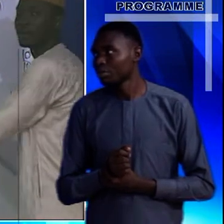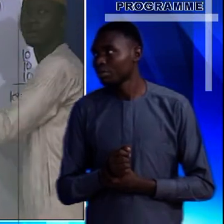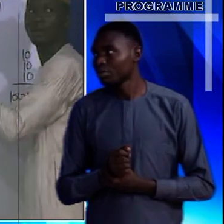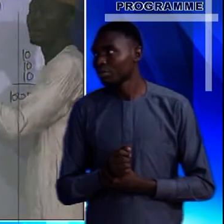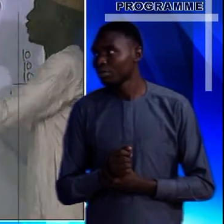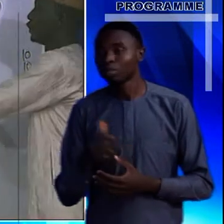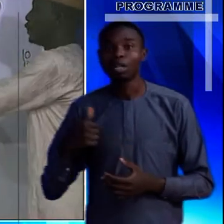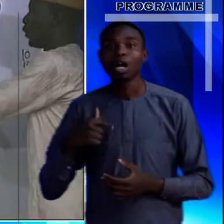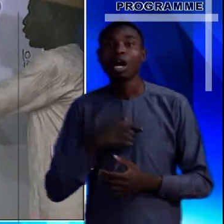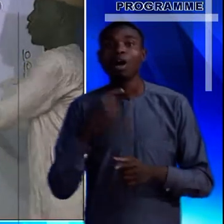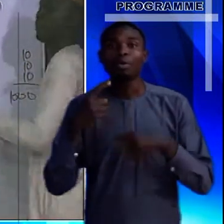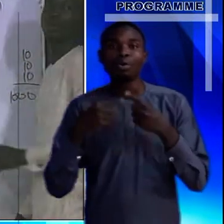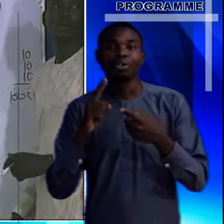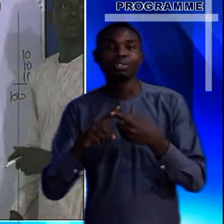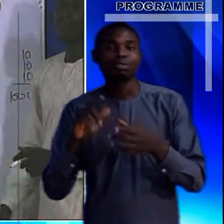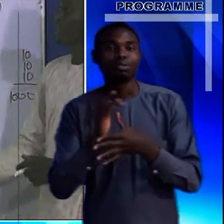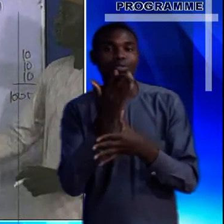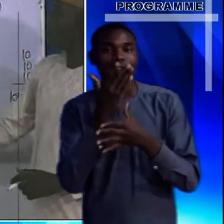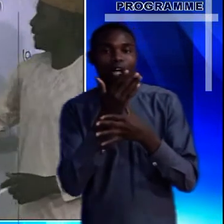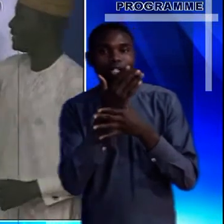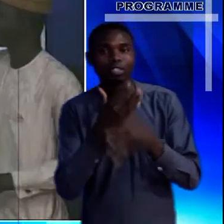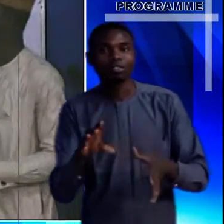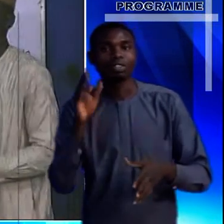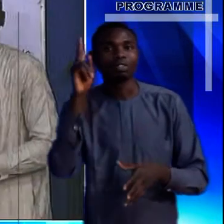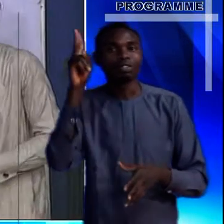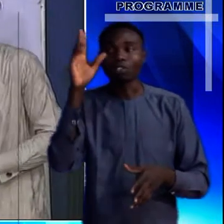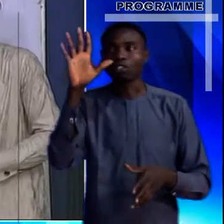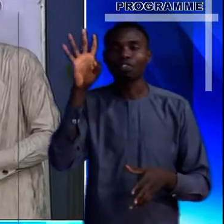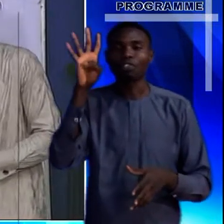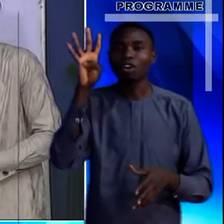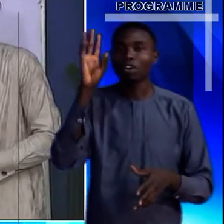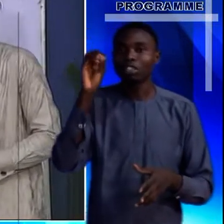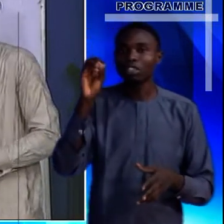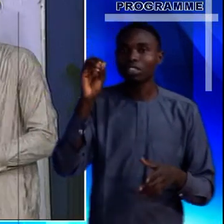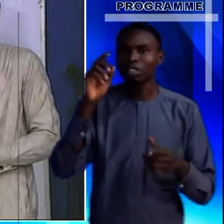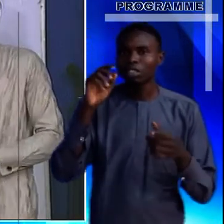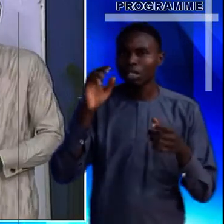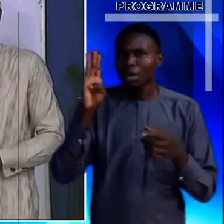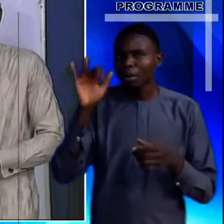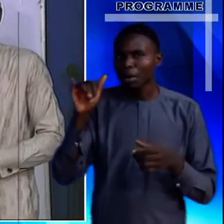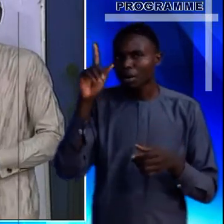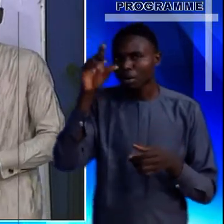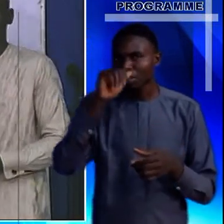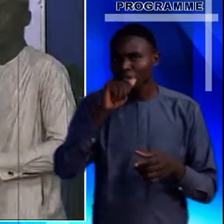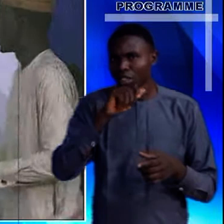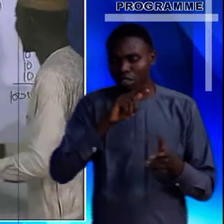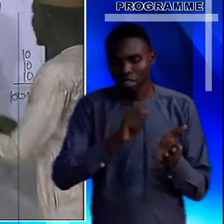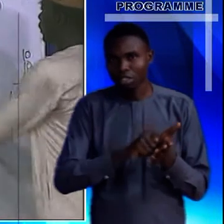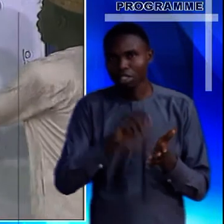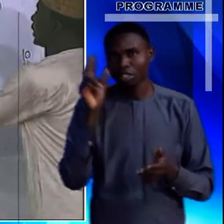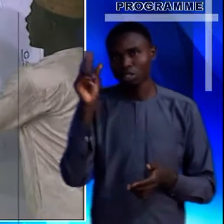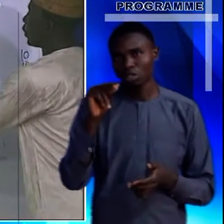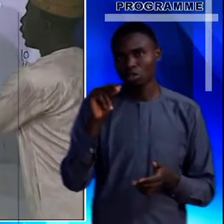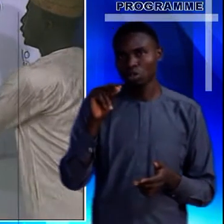1,000? No. This one is greater than our meter. We are not going to divide it.